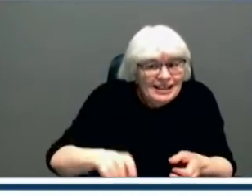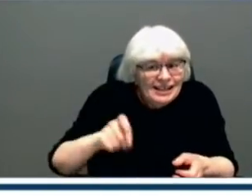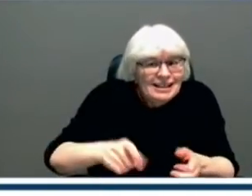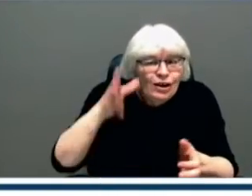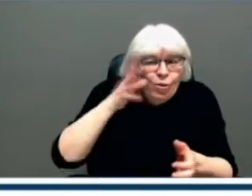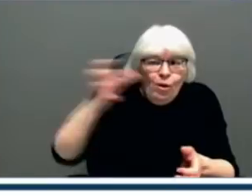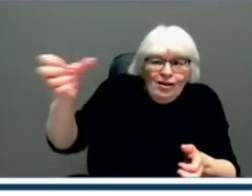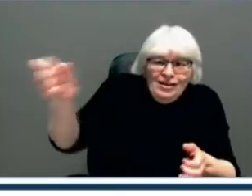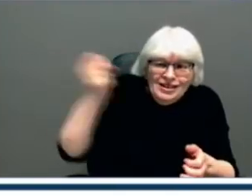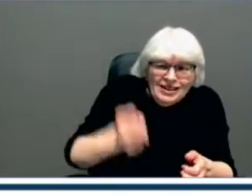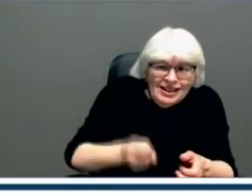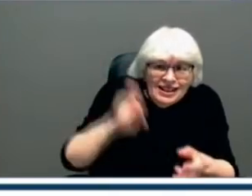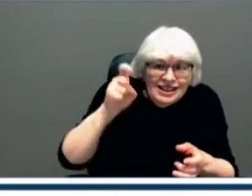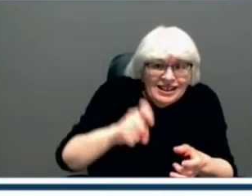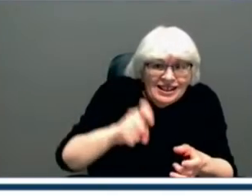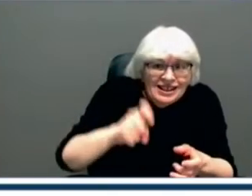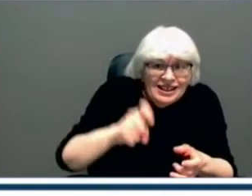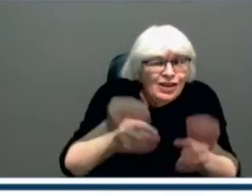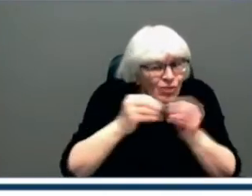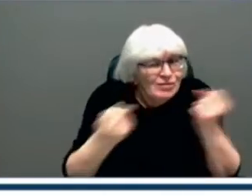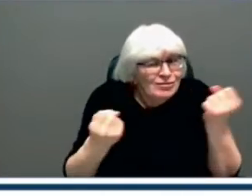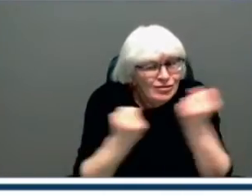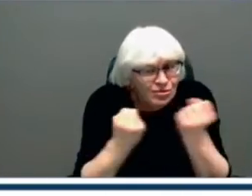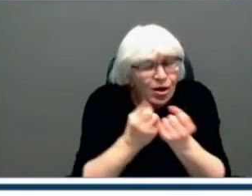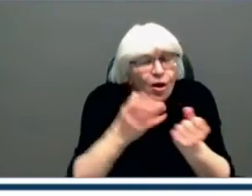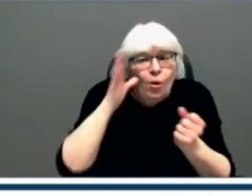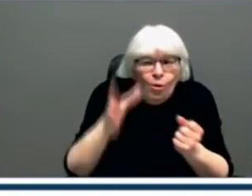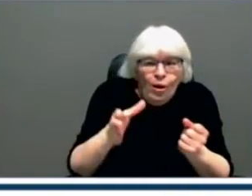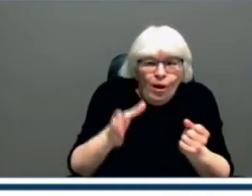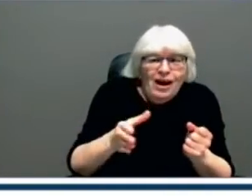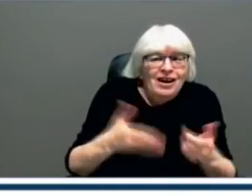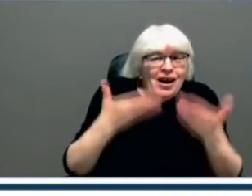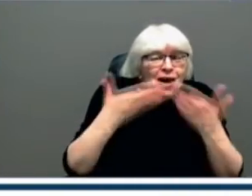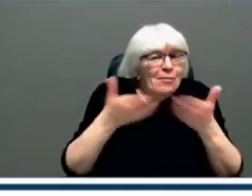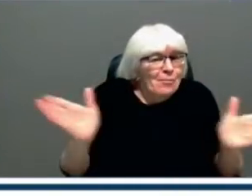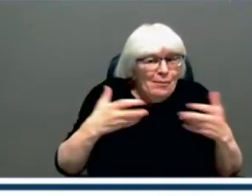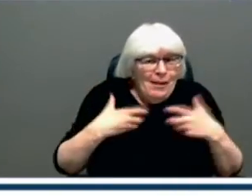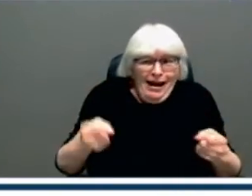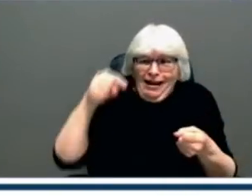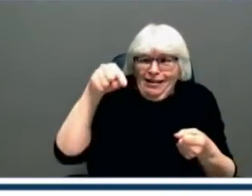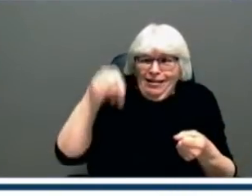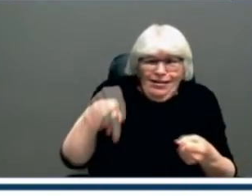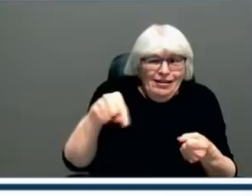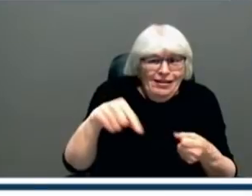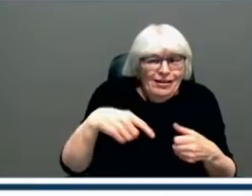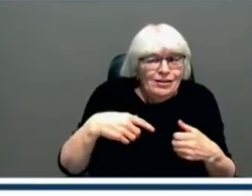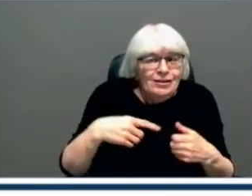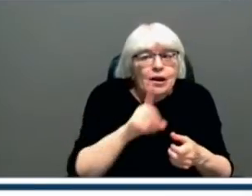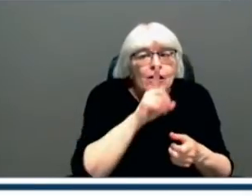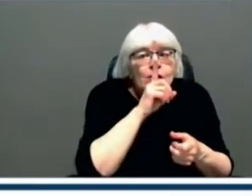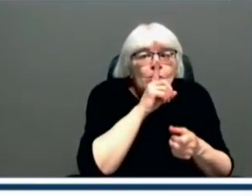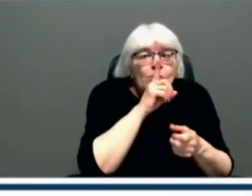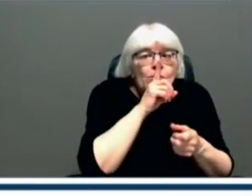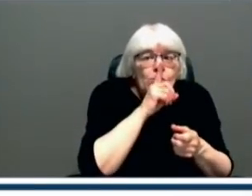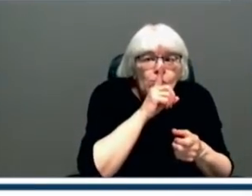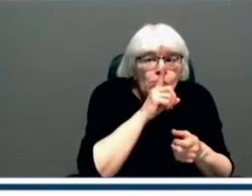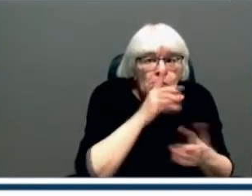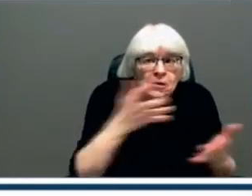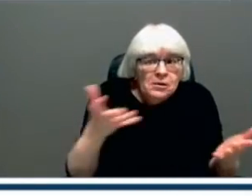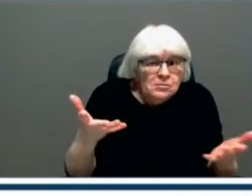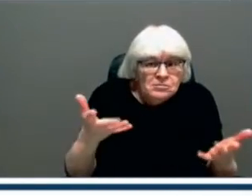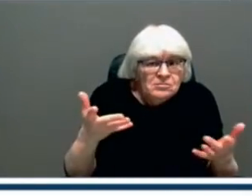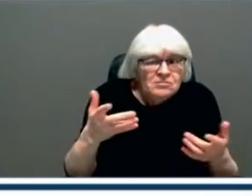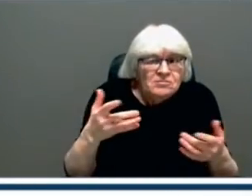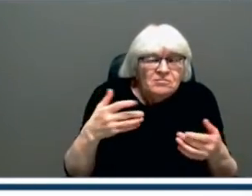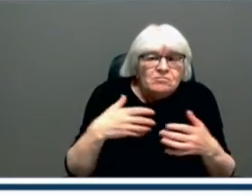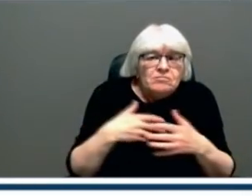supports through public health measures. They have not identified that at this time. We were, as I